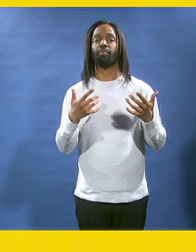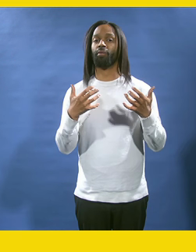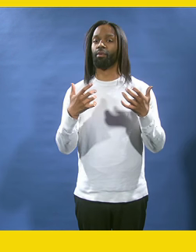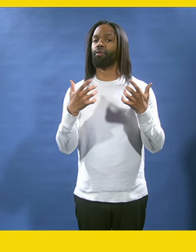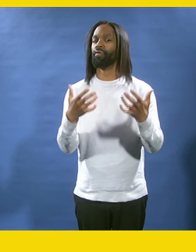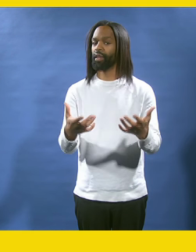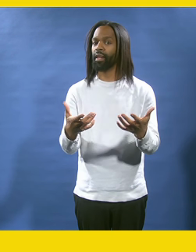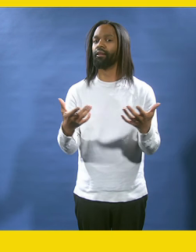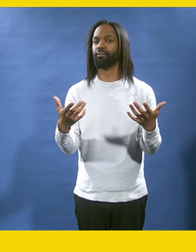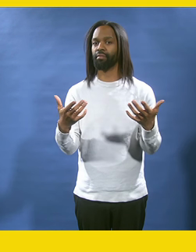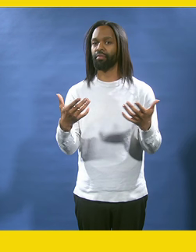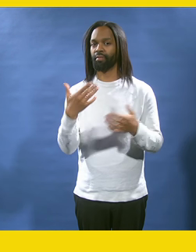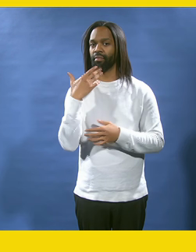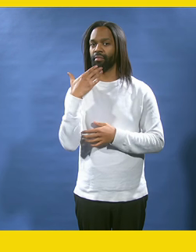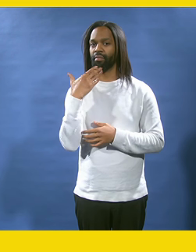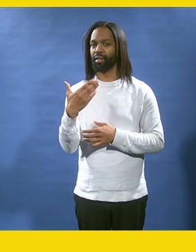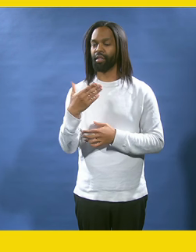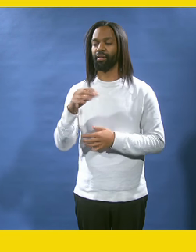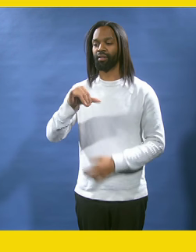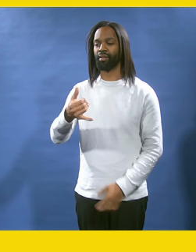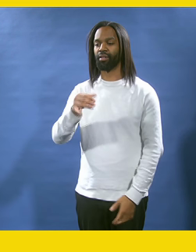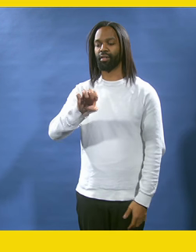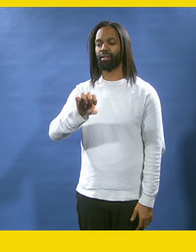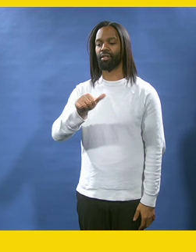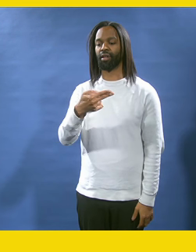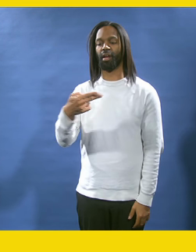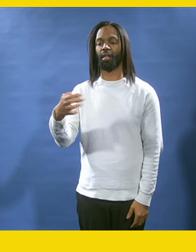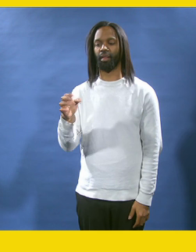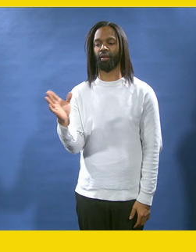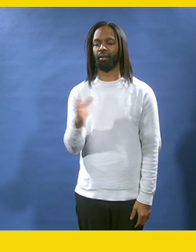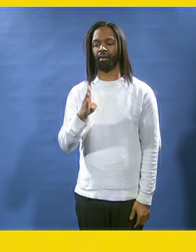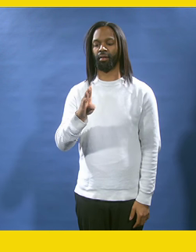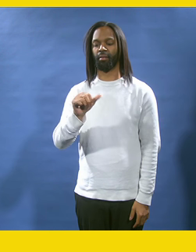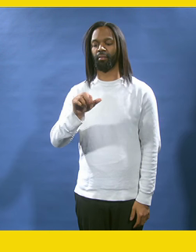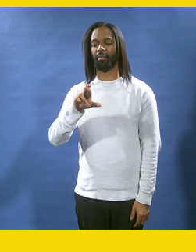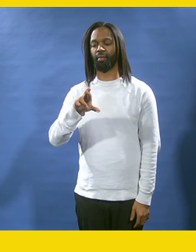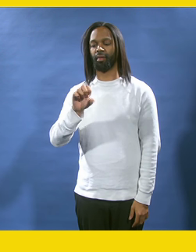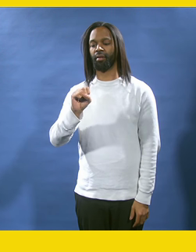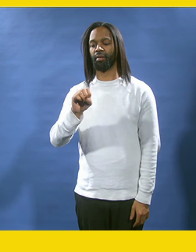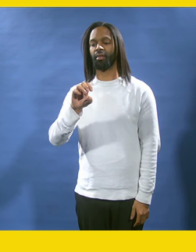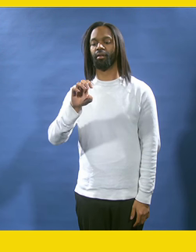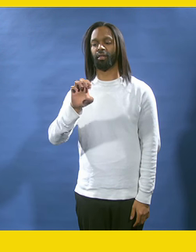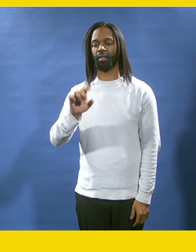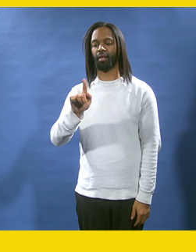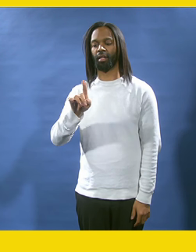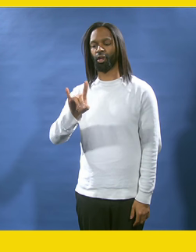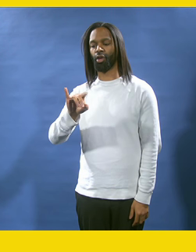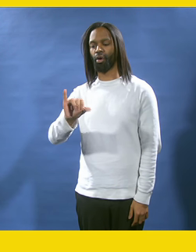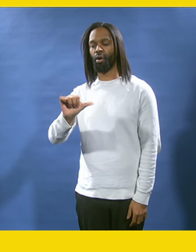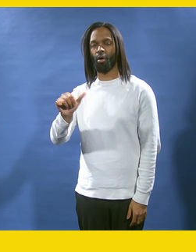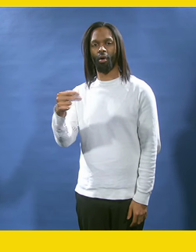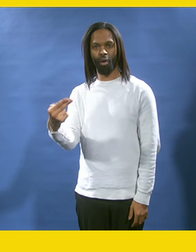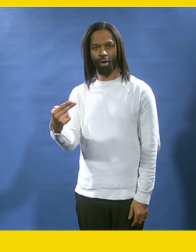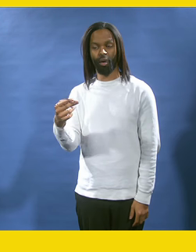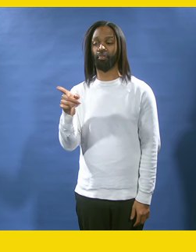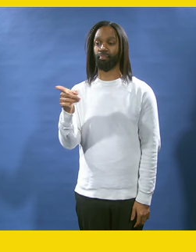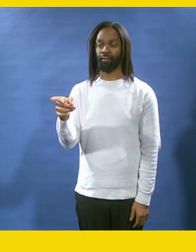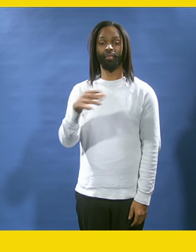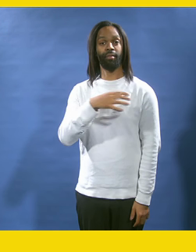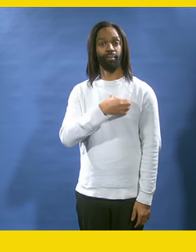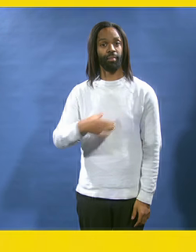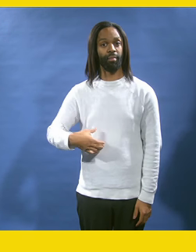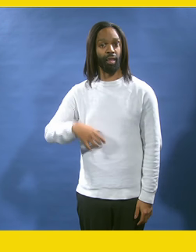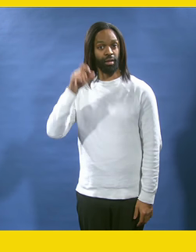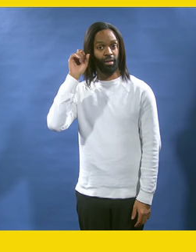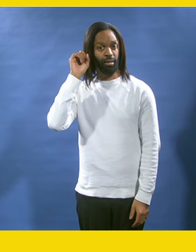Jean Bersigan, the mayor of Strasbourg, for the opportunity to highlight